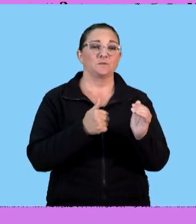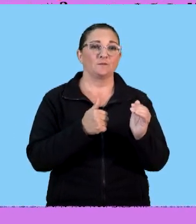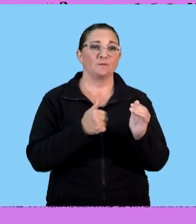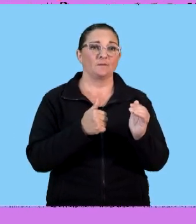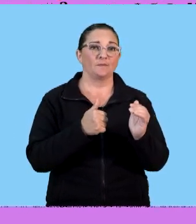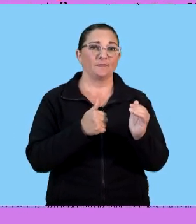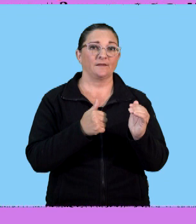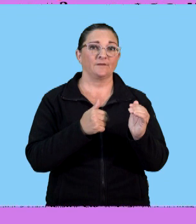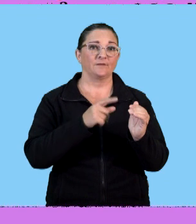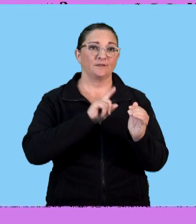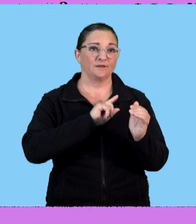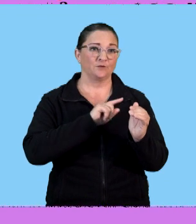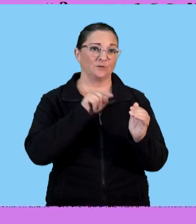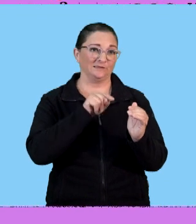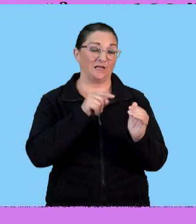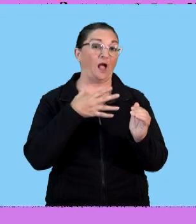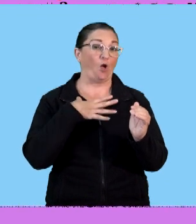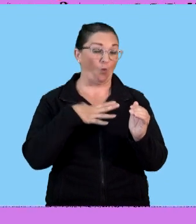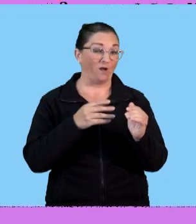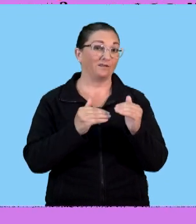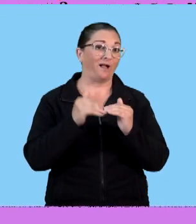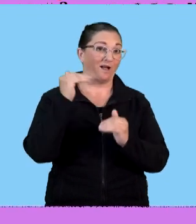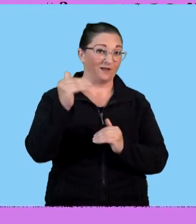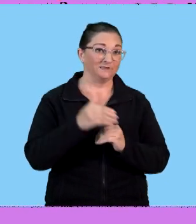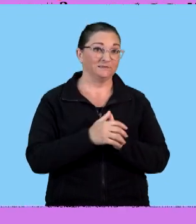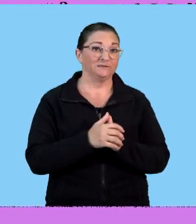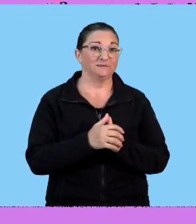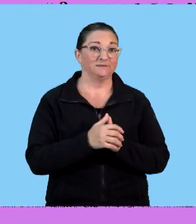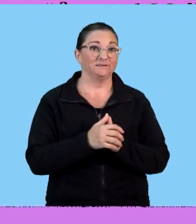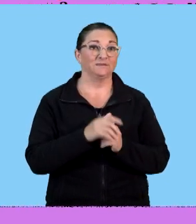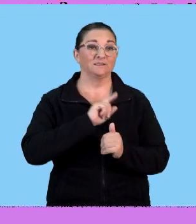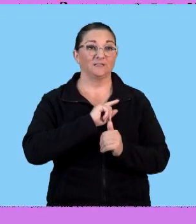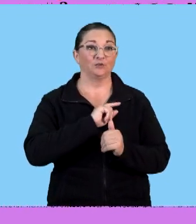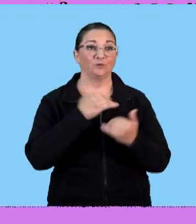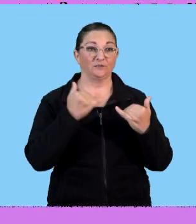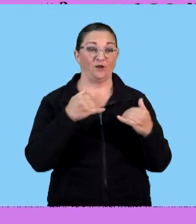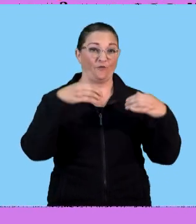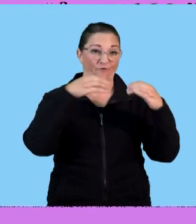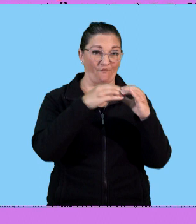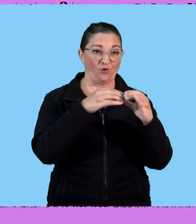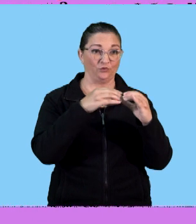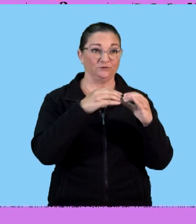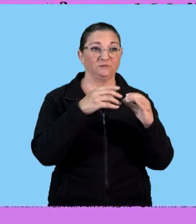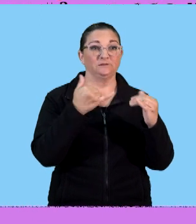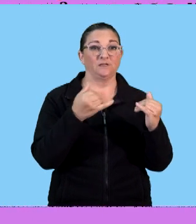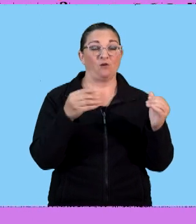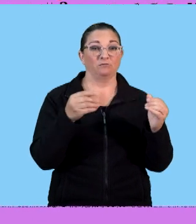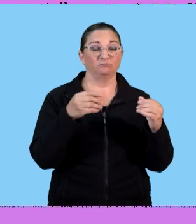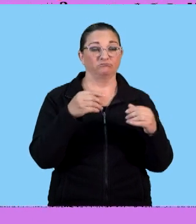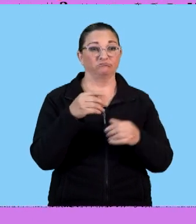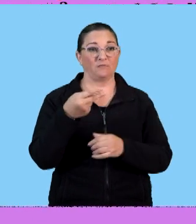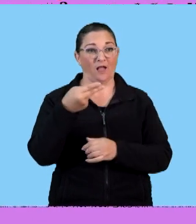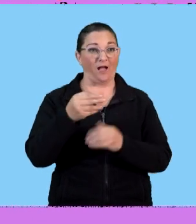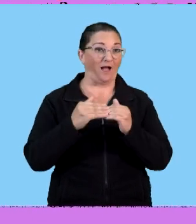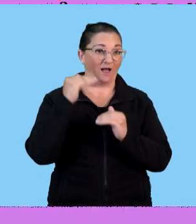the unknown variable, right? I'm looking for the height. Therefore, I've made it the subject of this formula. I took the volume